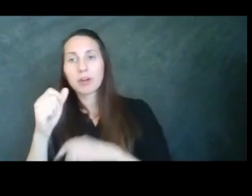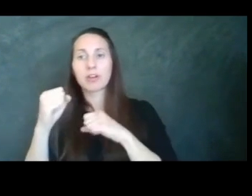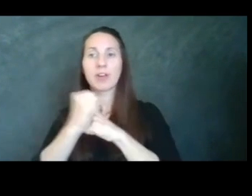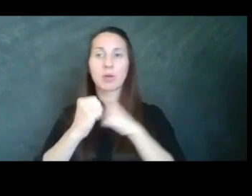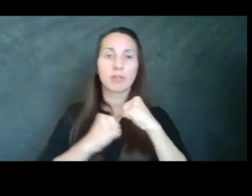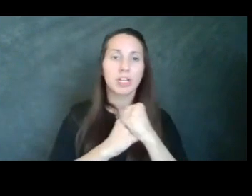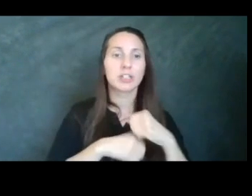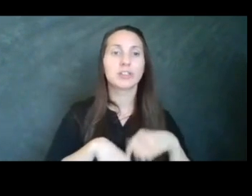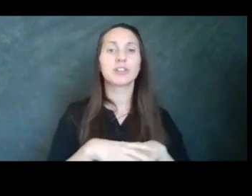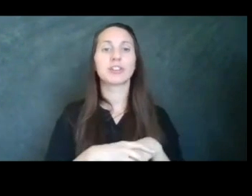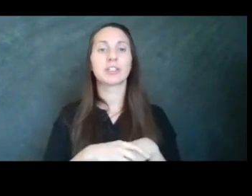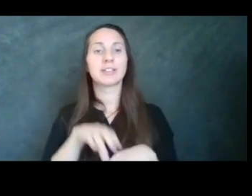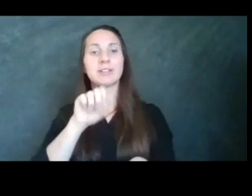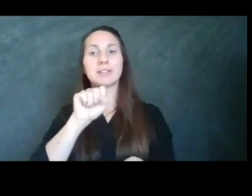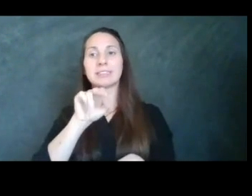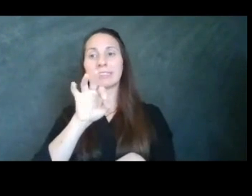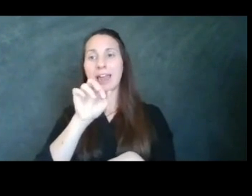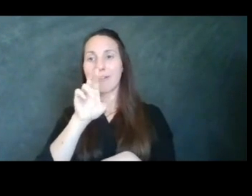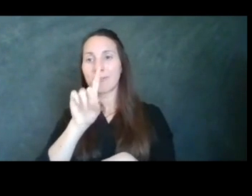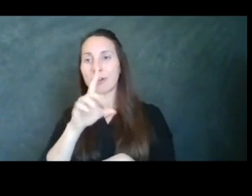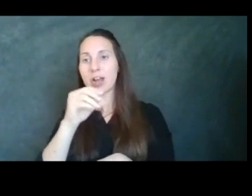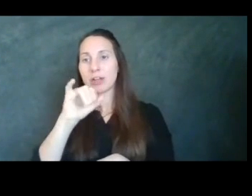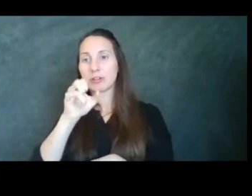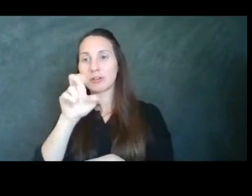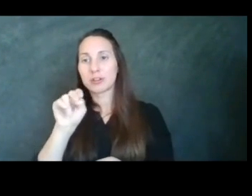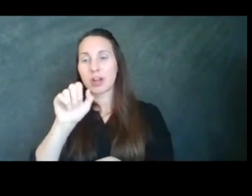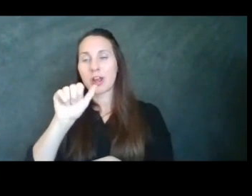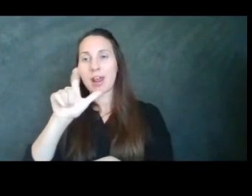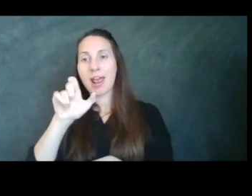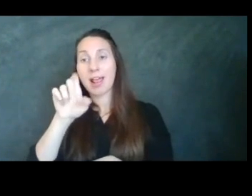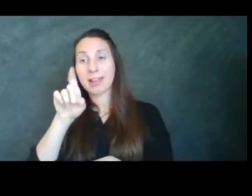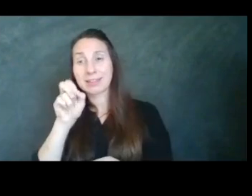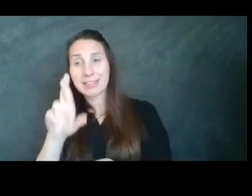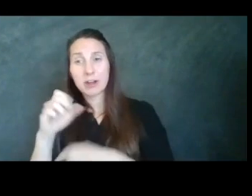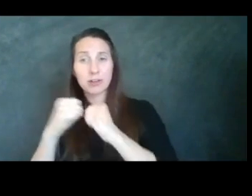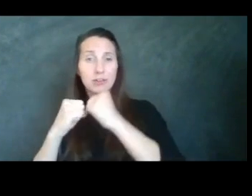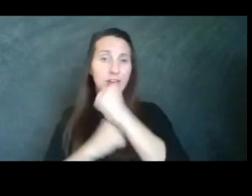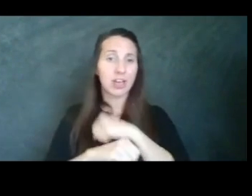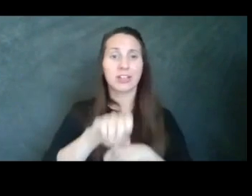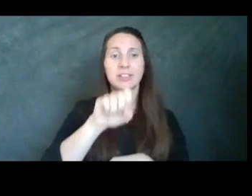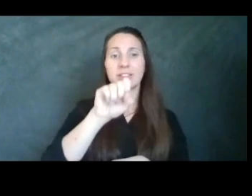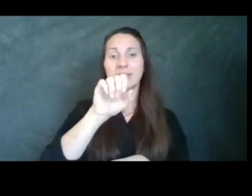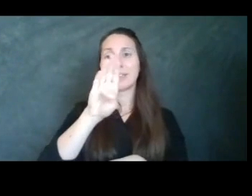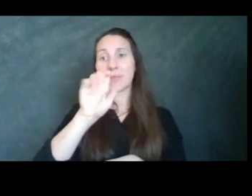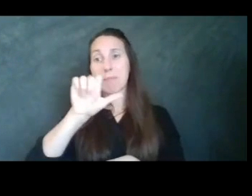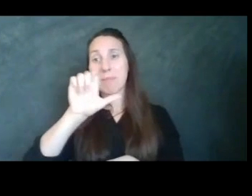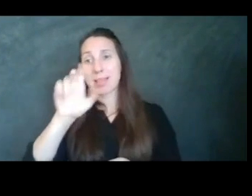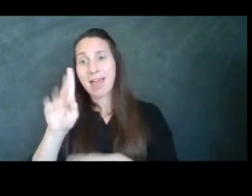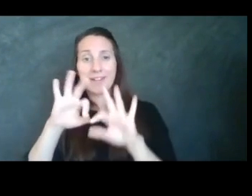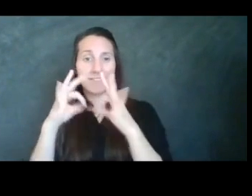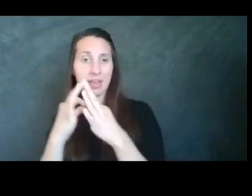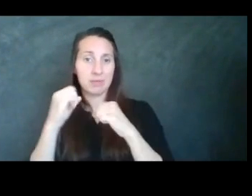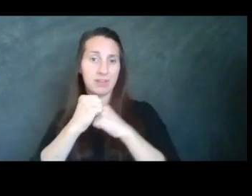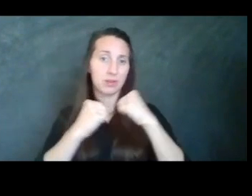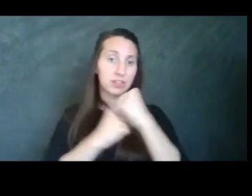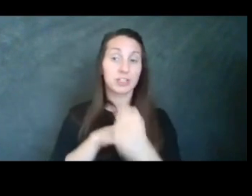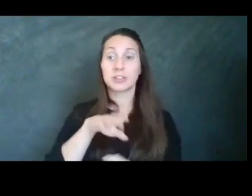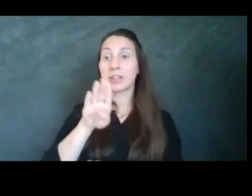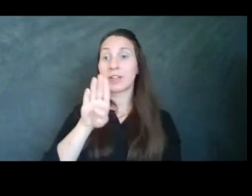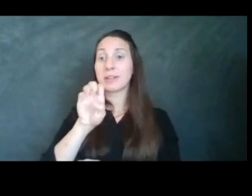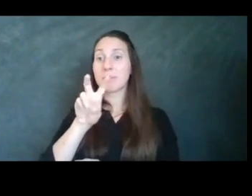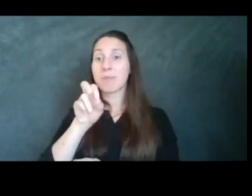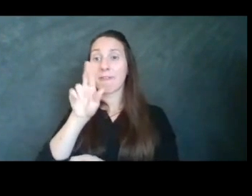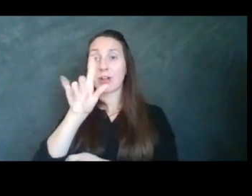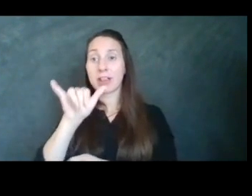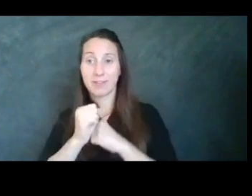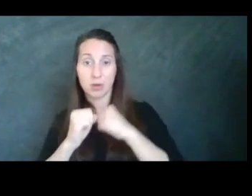Stanford and Joan Alexander Foundation, the Stanley and Joyce Black Family Foundation, and the Beverly Foundation. Now, a few